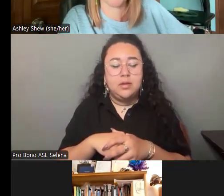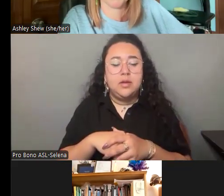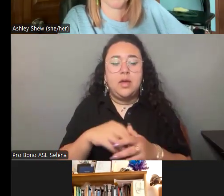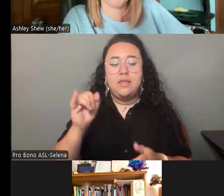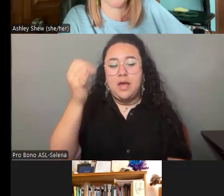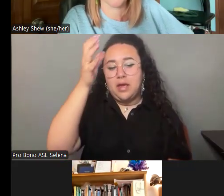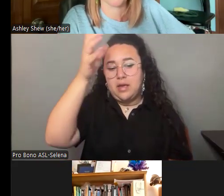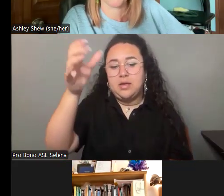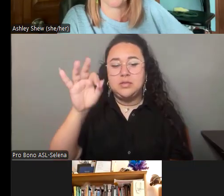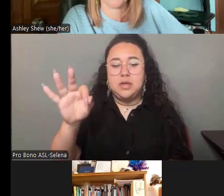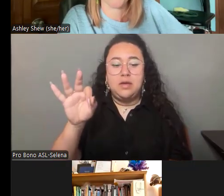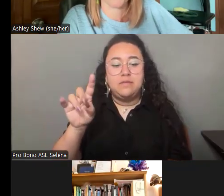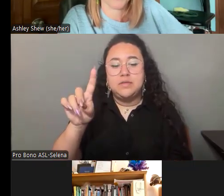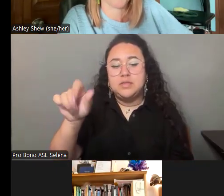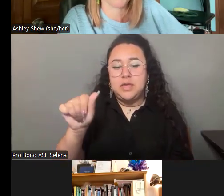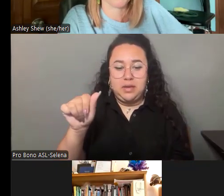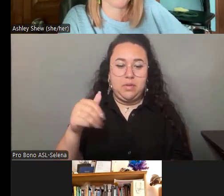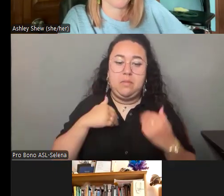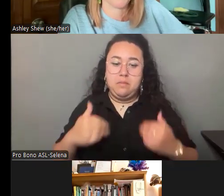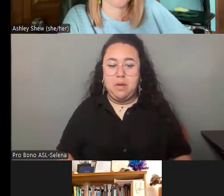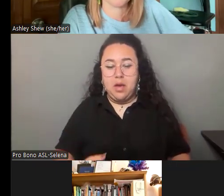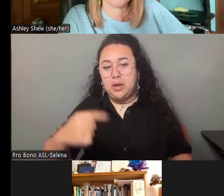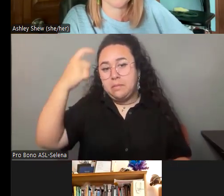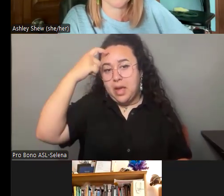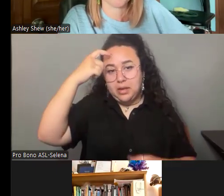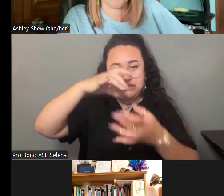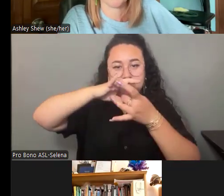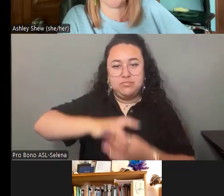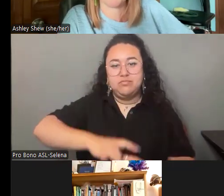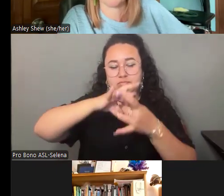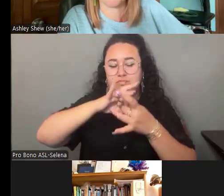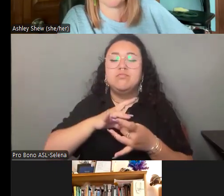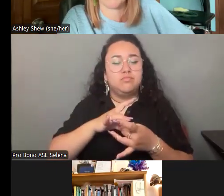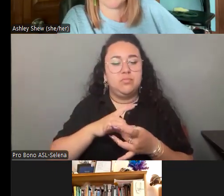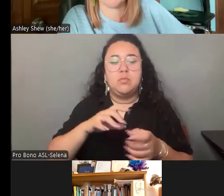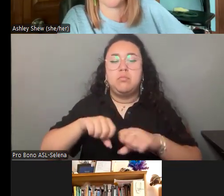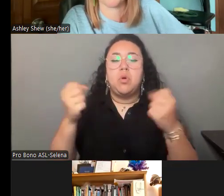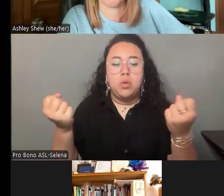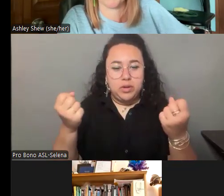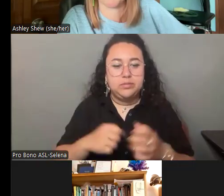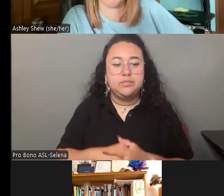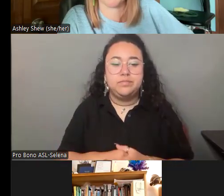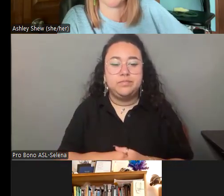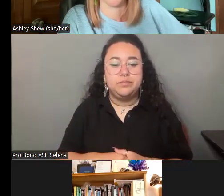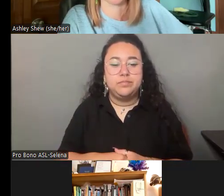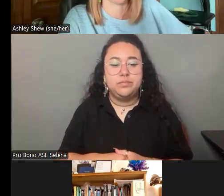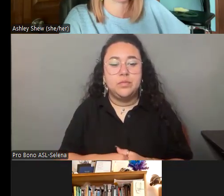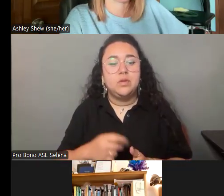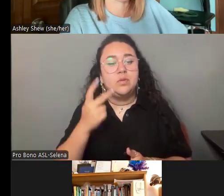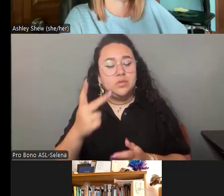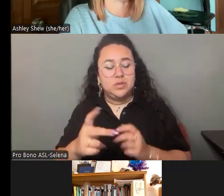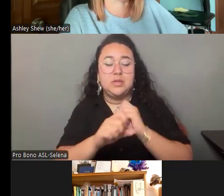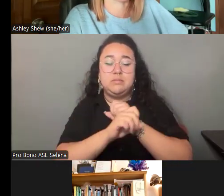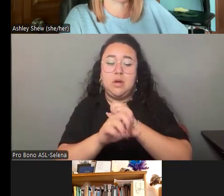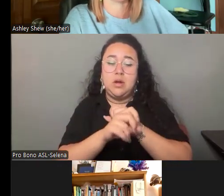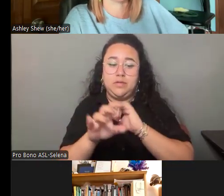suboptimal, inferior, or calling out for help. And it's seen in marketing about disability technologies really frequently. Disabled